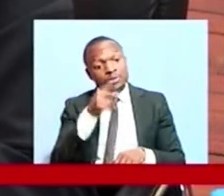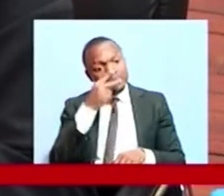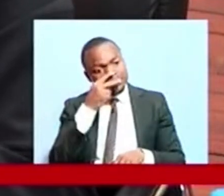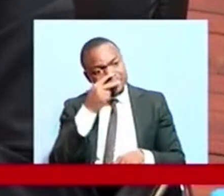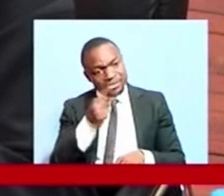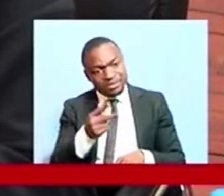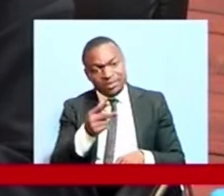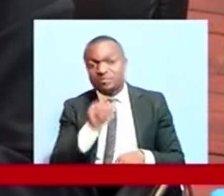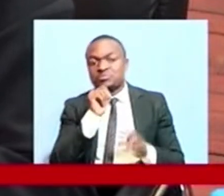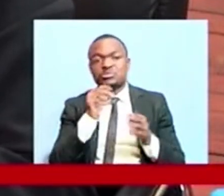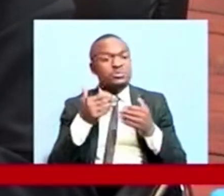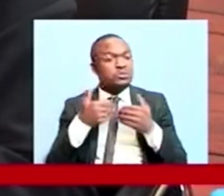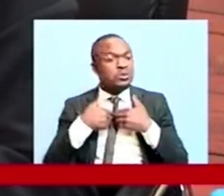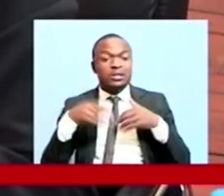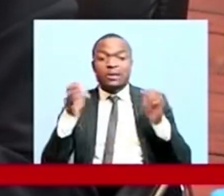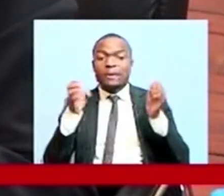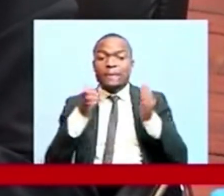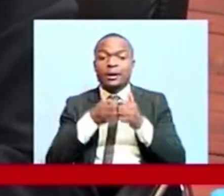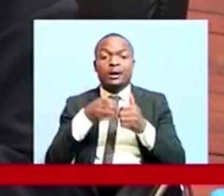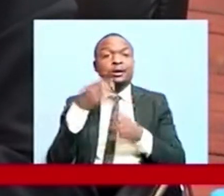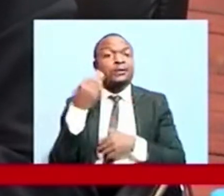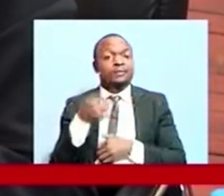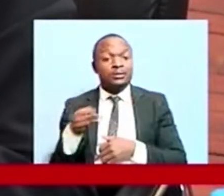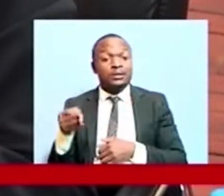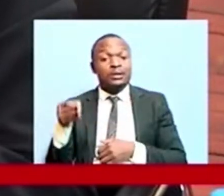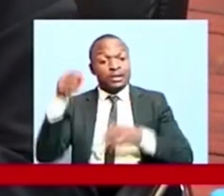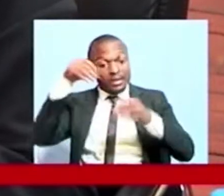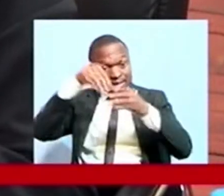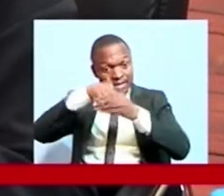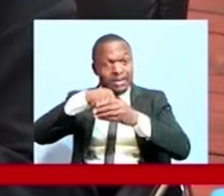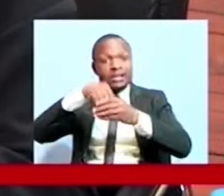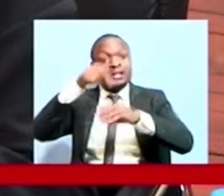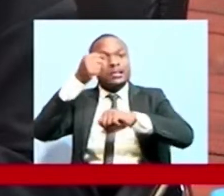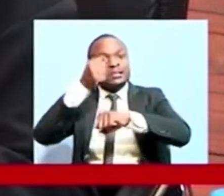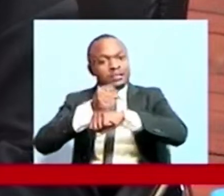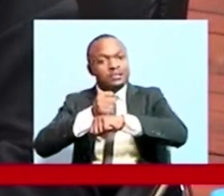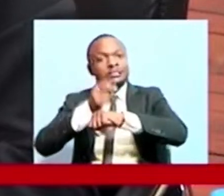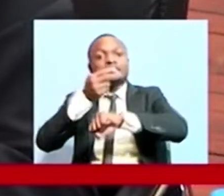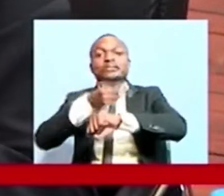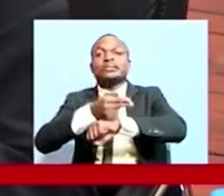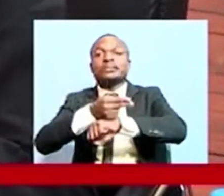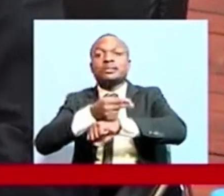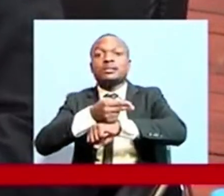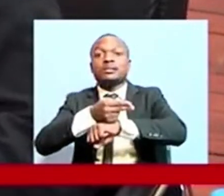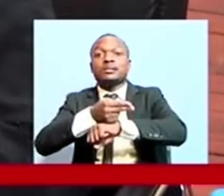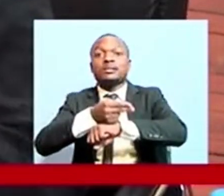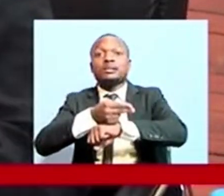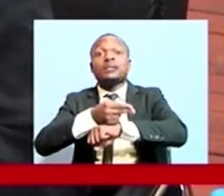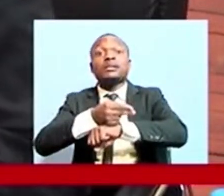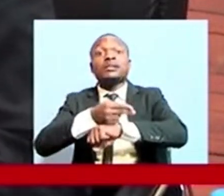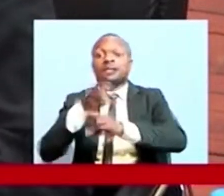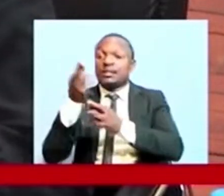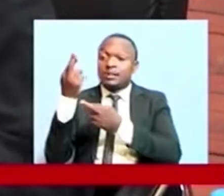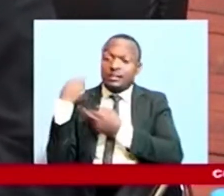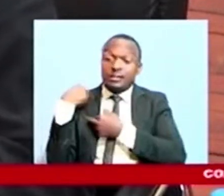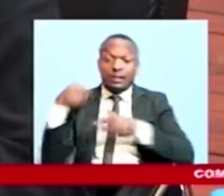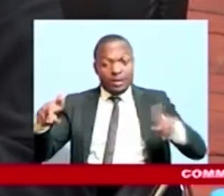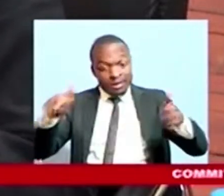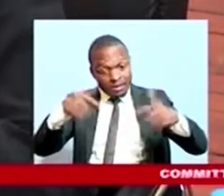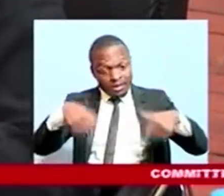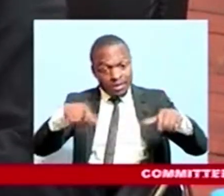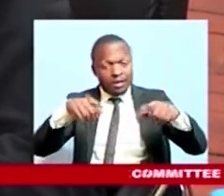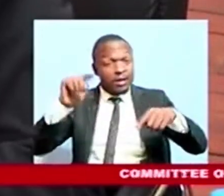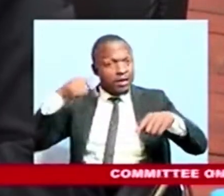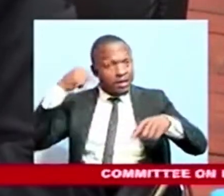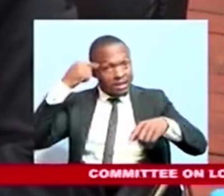no banking facility in Senga Hill, a responsible local government system is supposed